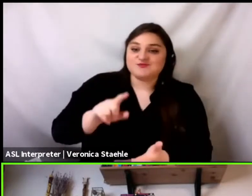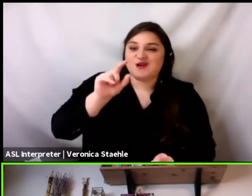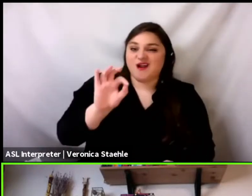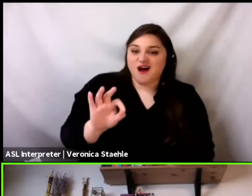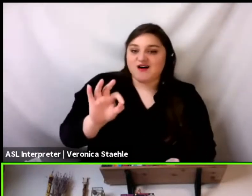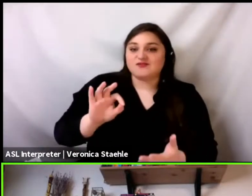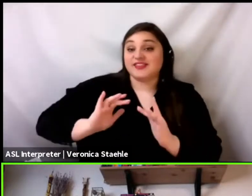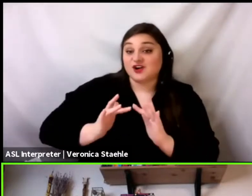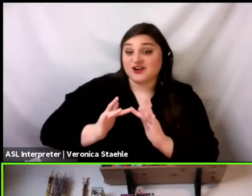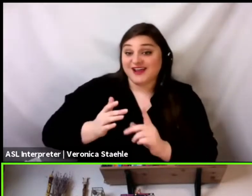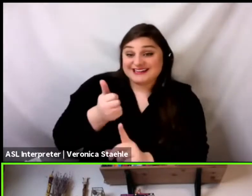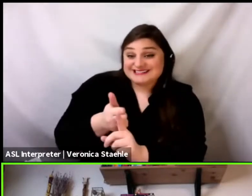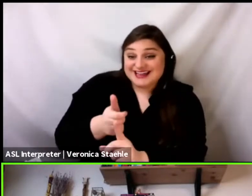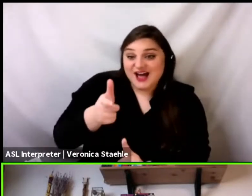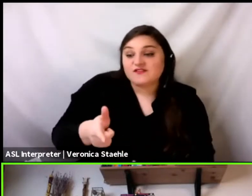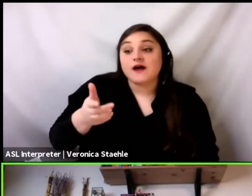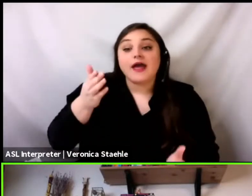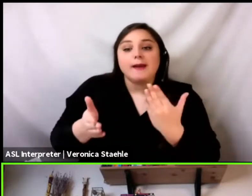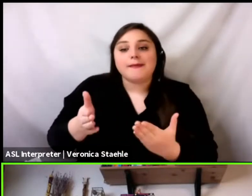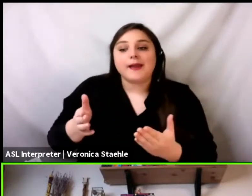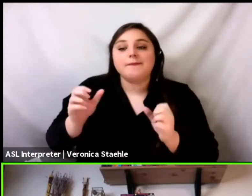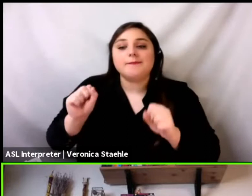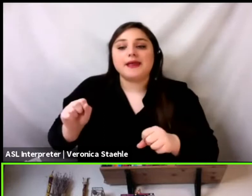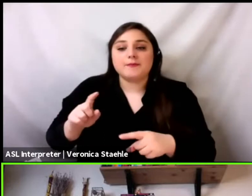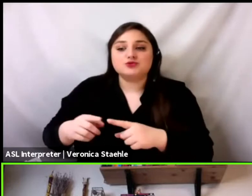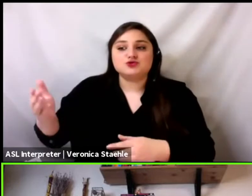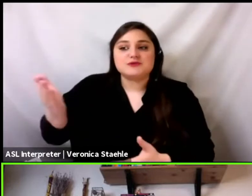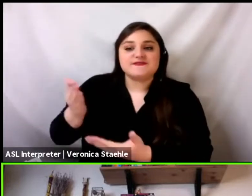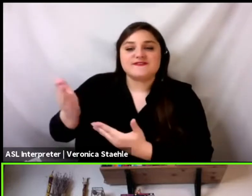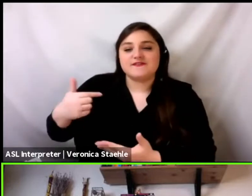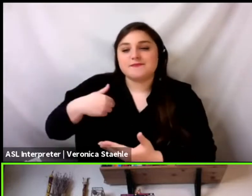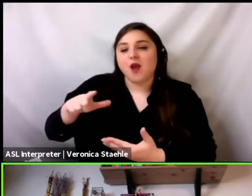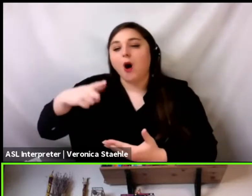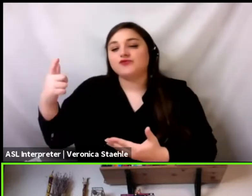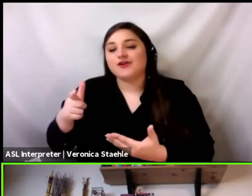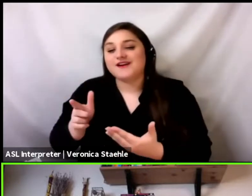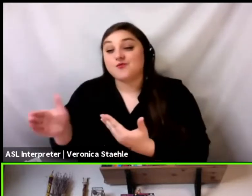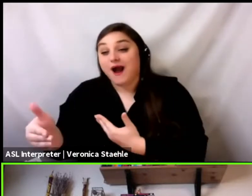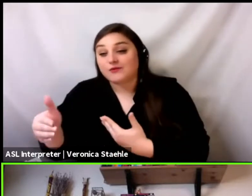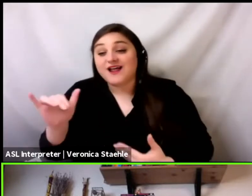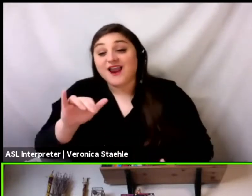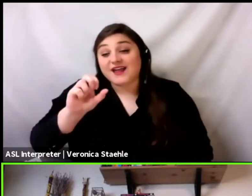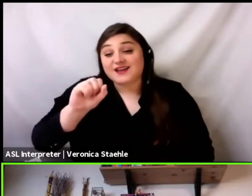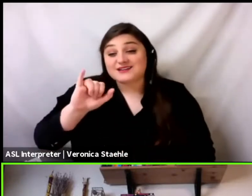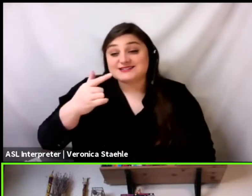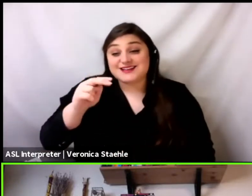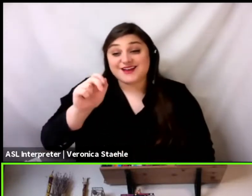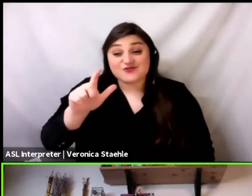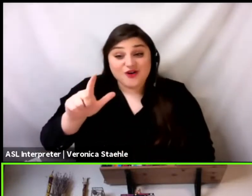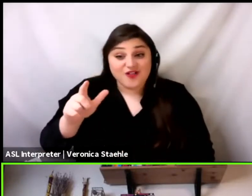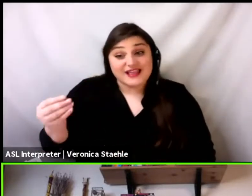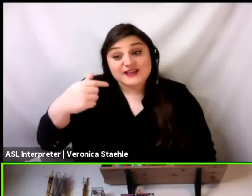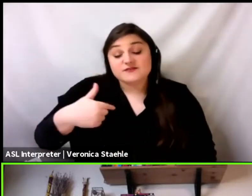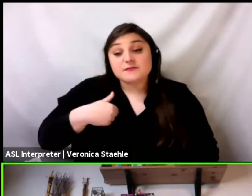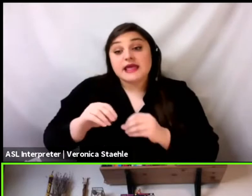me ways, alternative ways, like Signal does. I'm not sure if I'm 100%